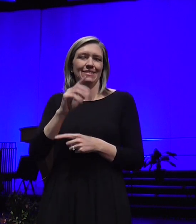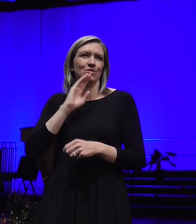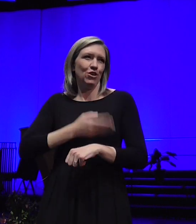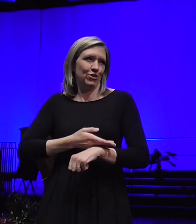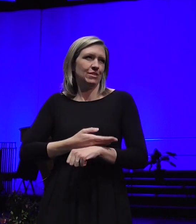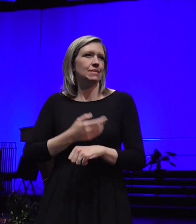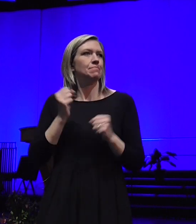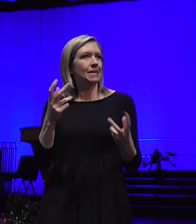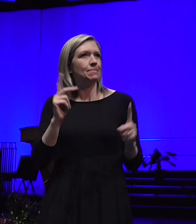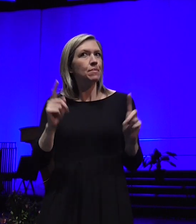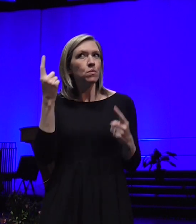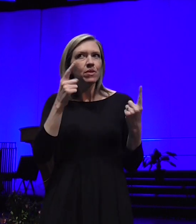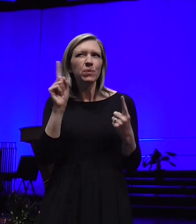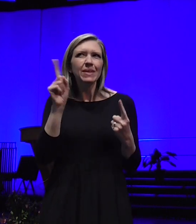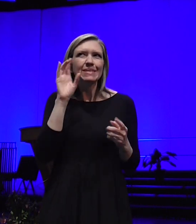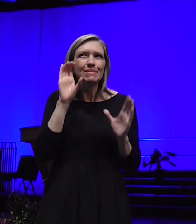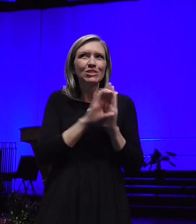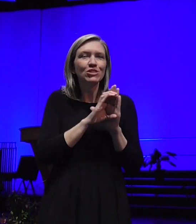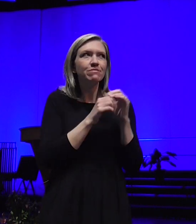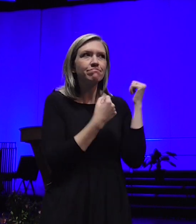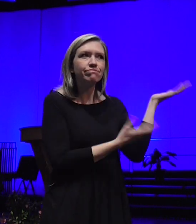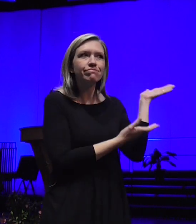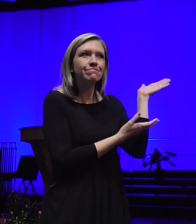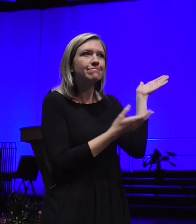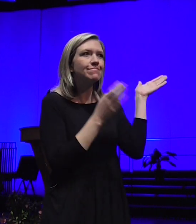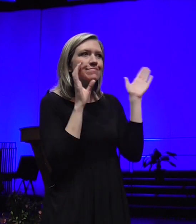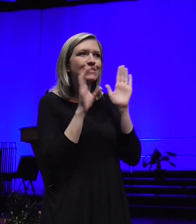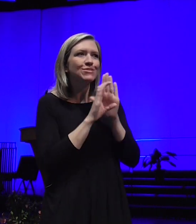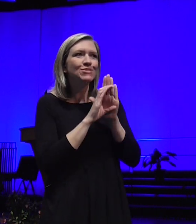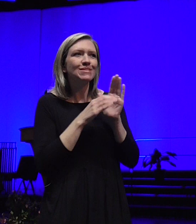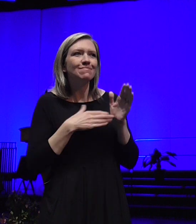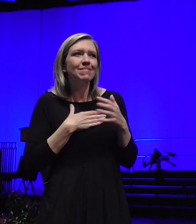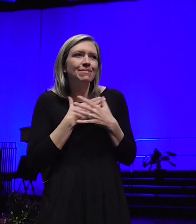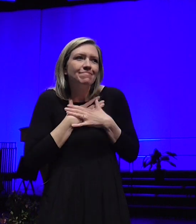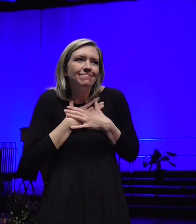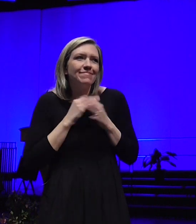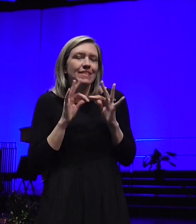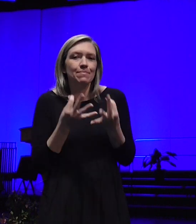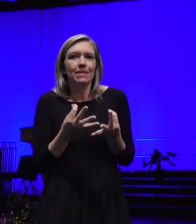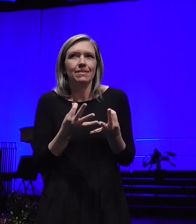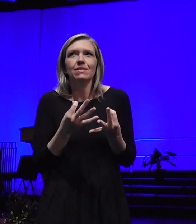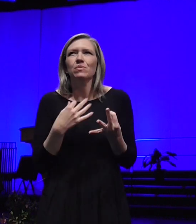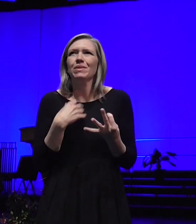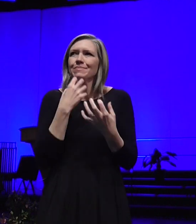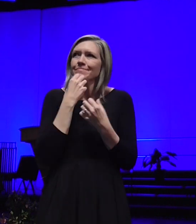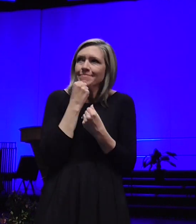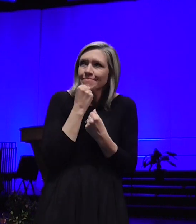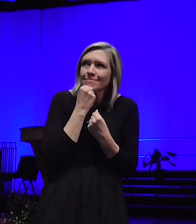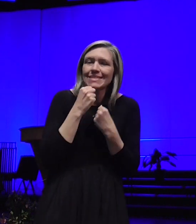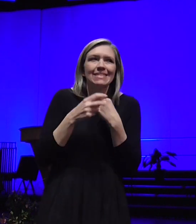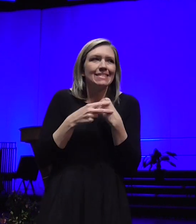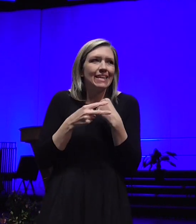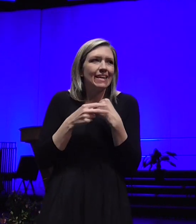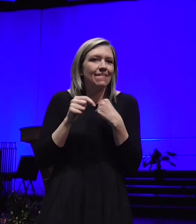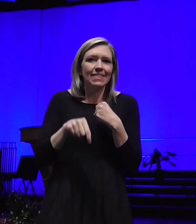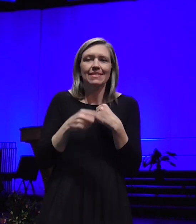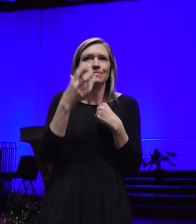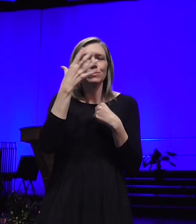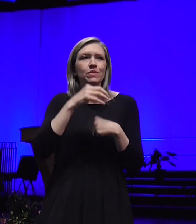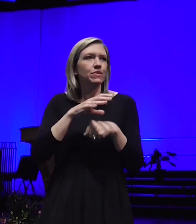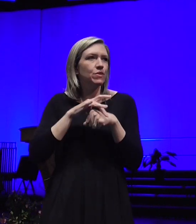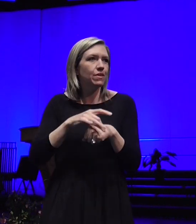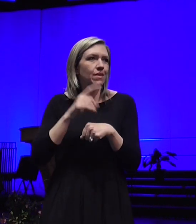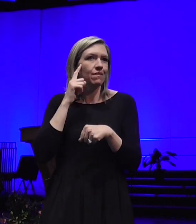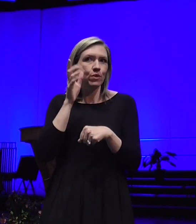wondering, where is that picture? There it is, right there, right? So we want to save all this great majesty of the